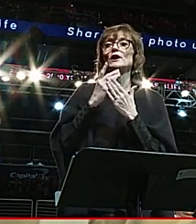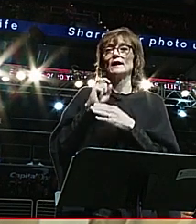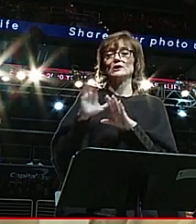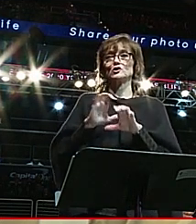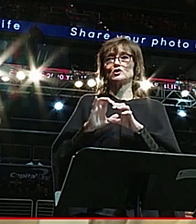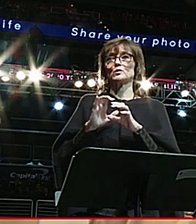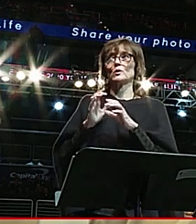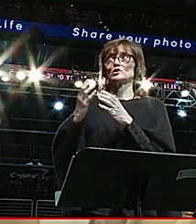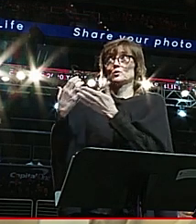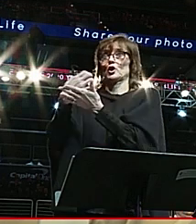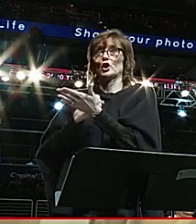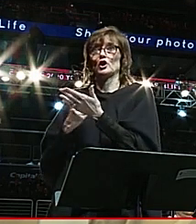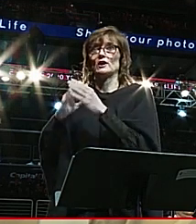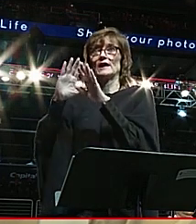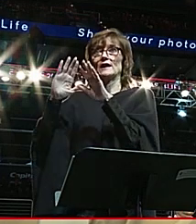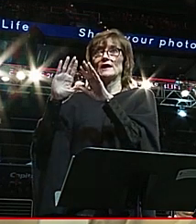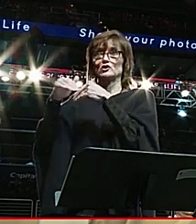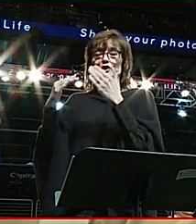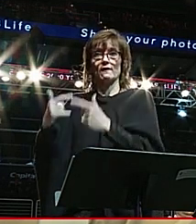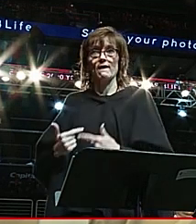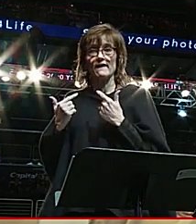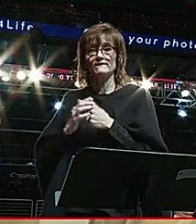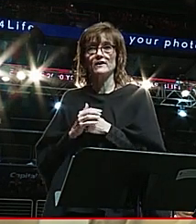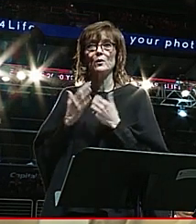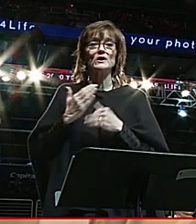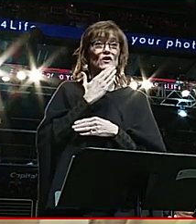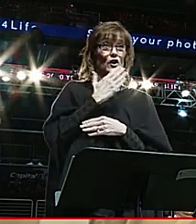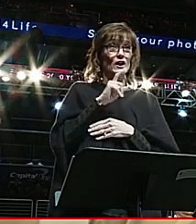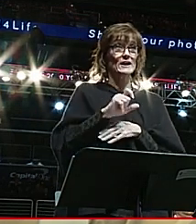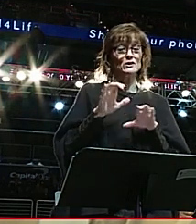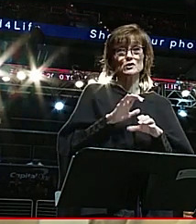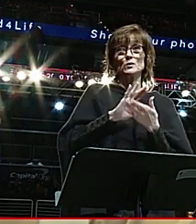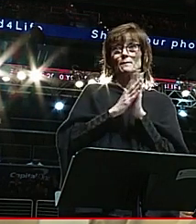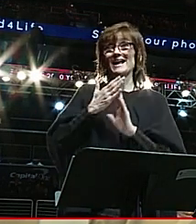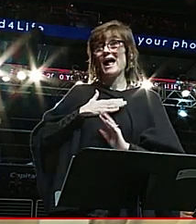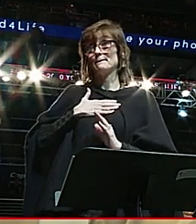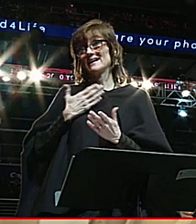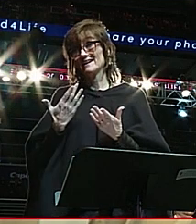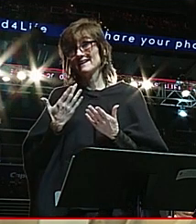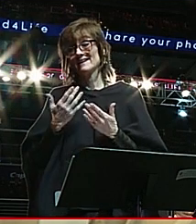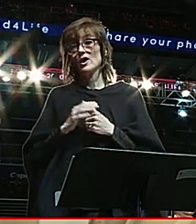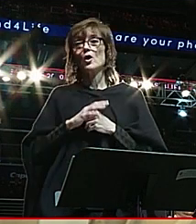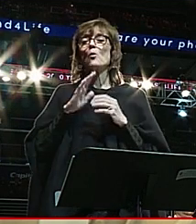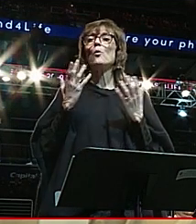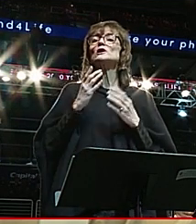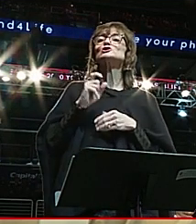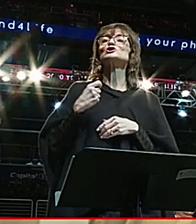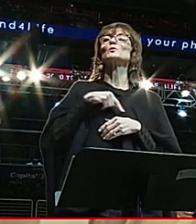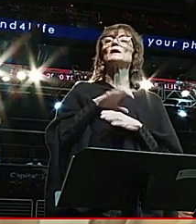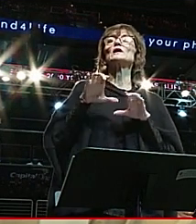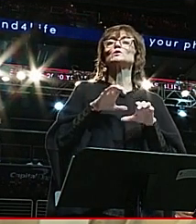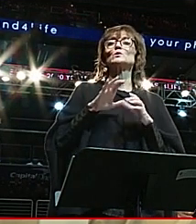eternal life, which is another way to say the good he should do to be happy. What should we do to be